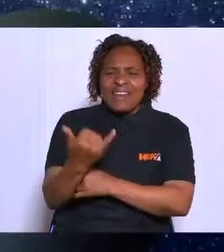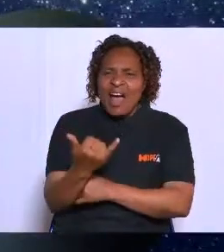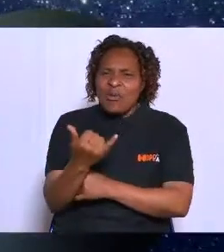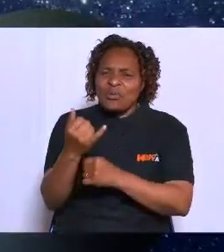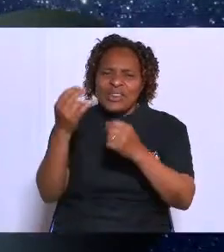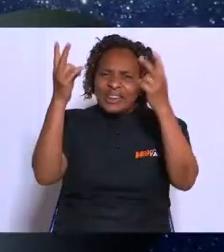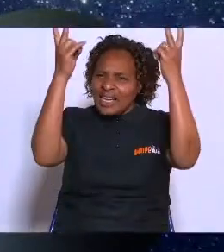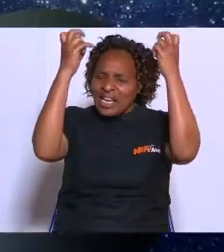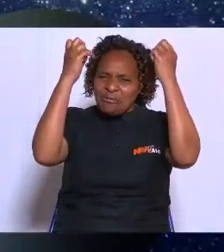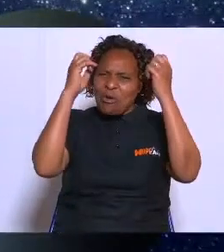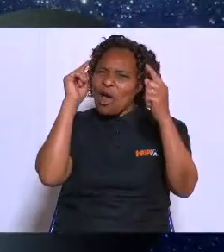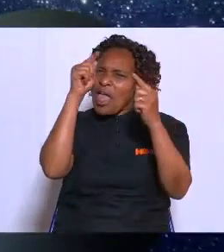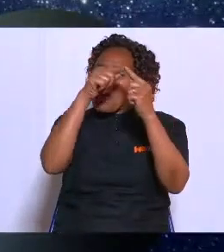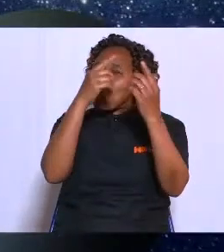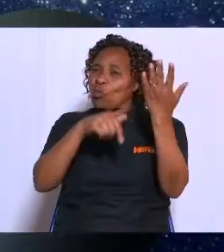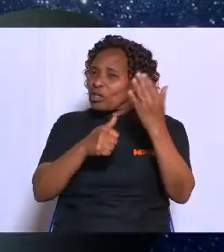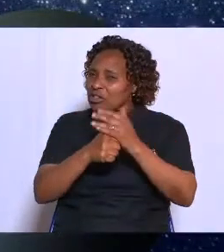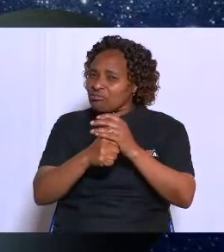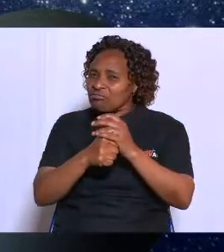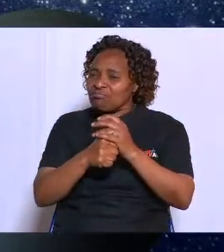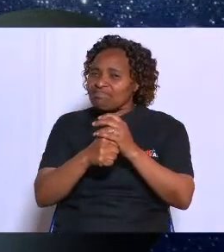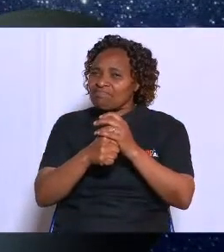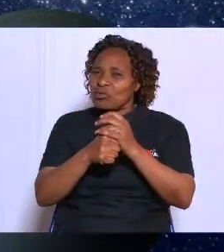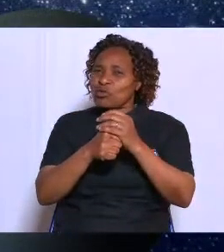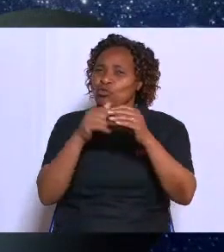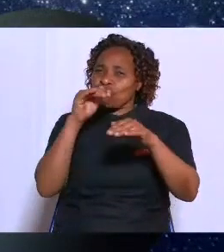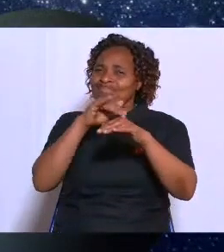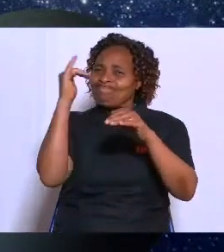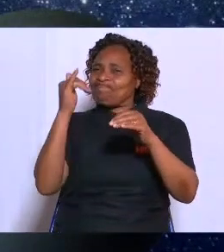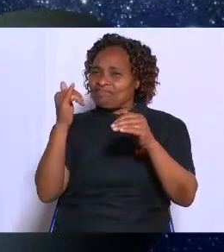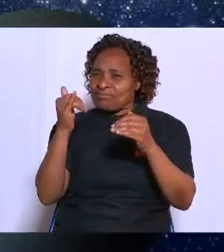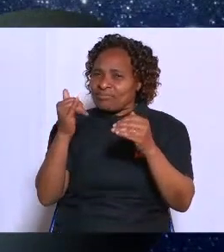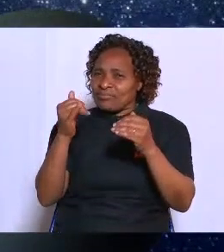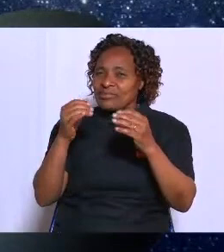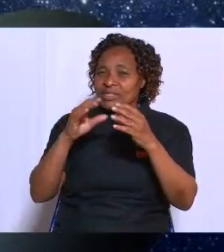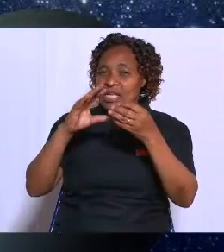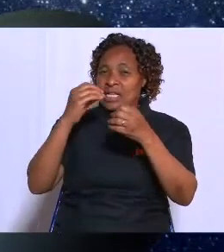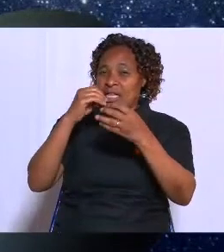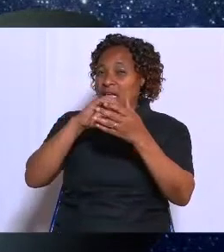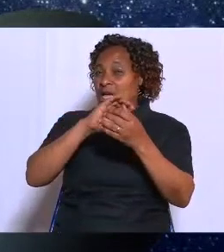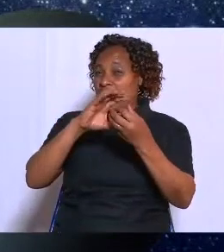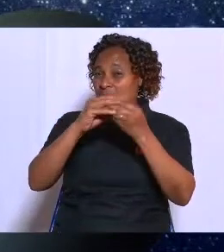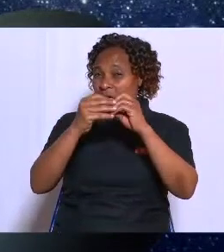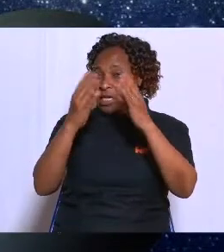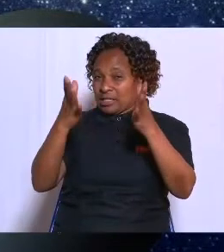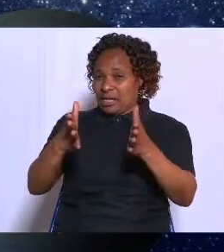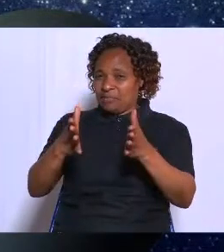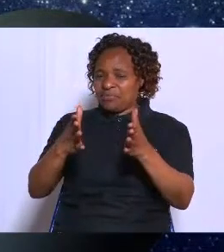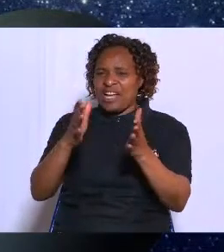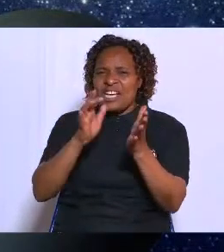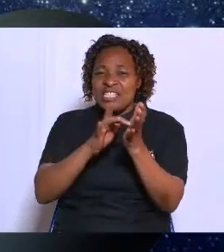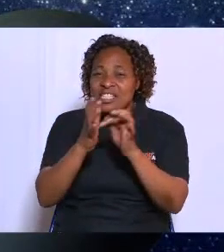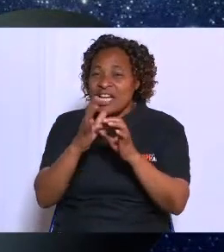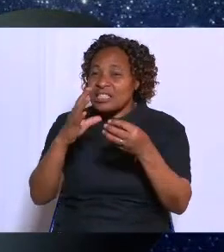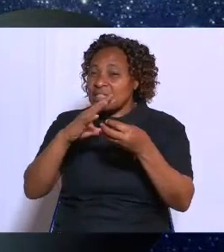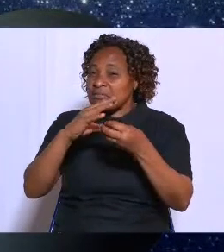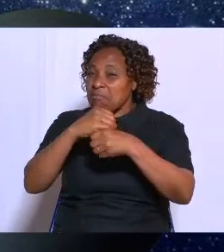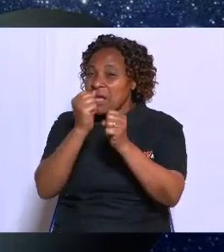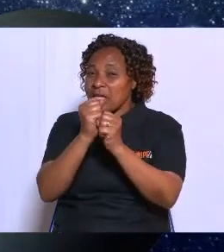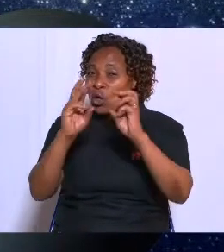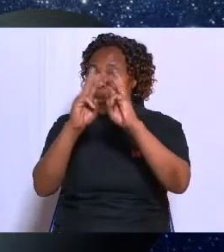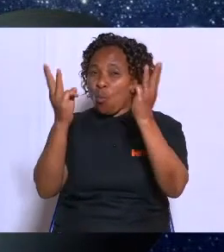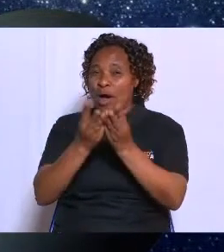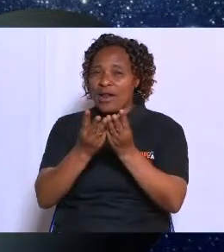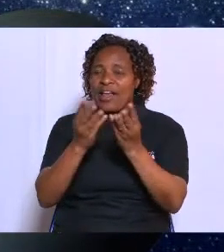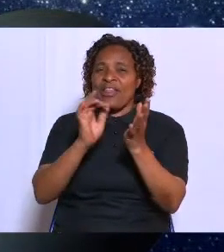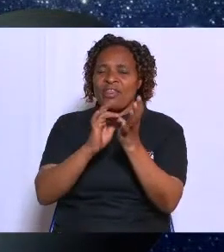object of attack was the creator Satan hates it that Jesus created the world and that Christ